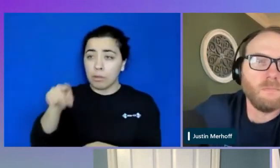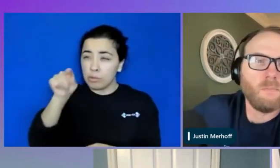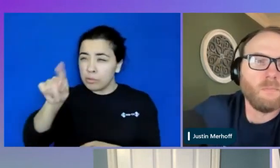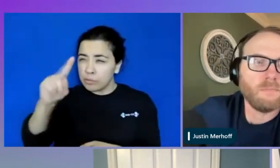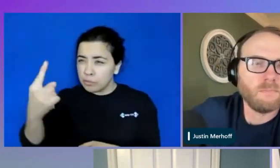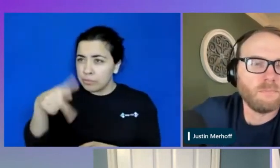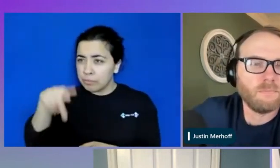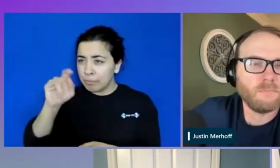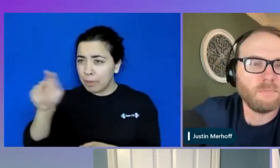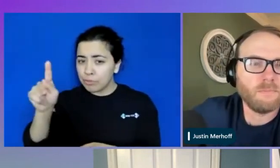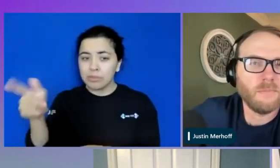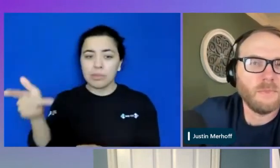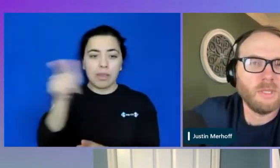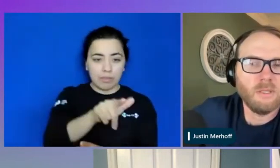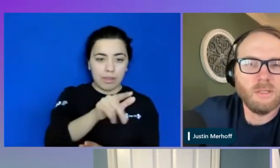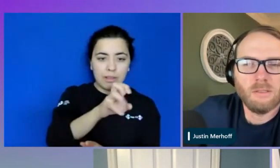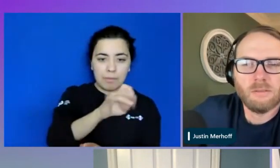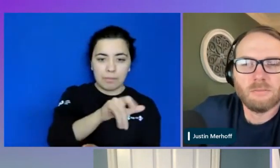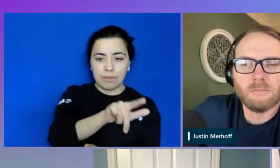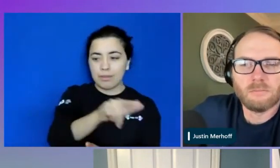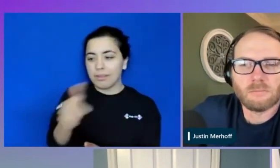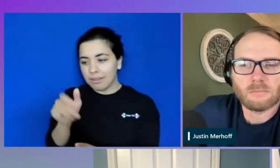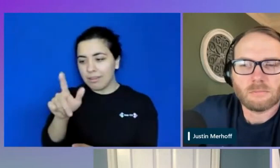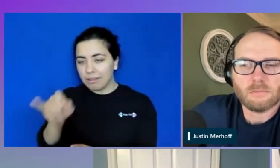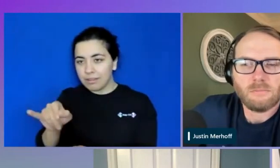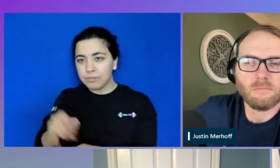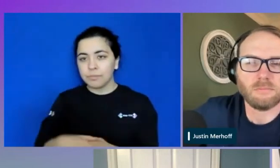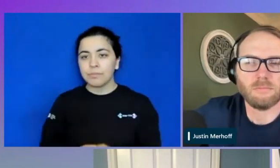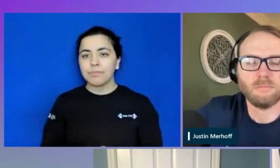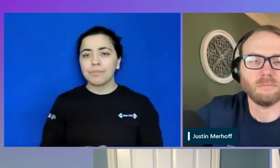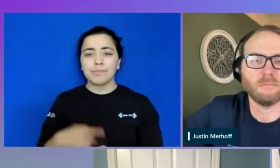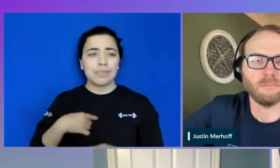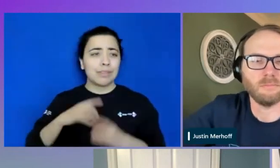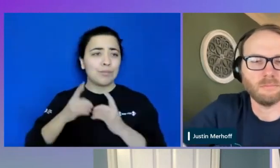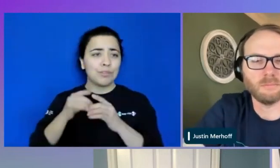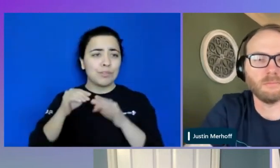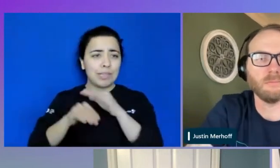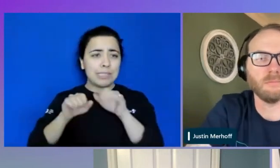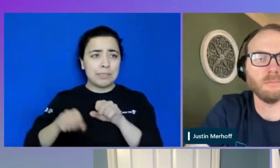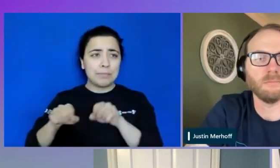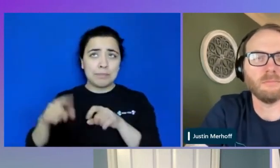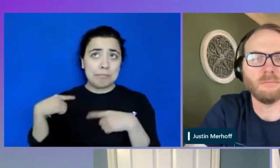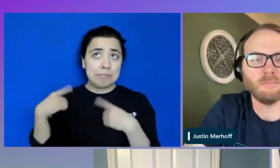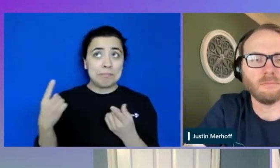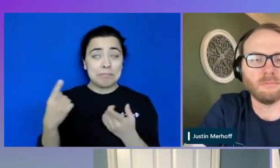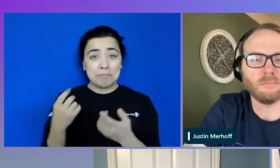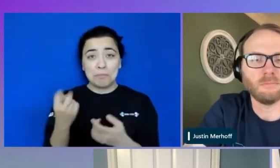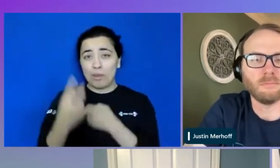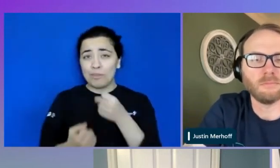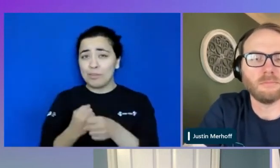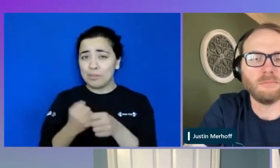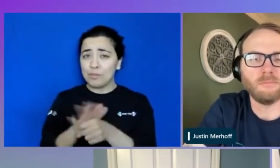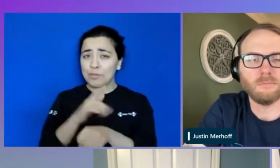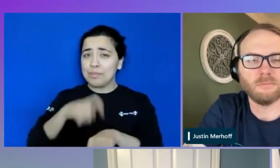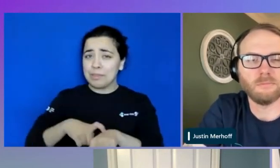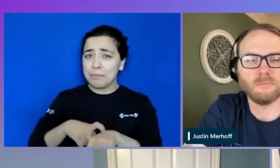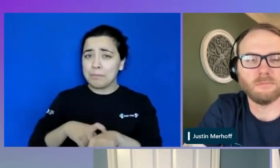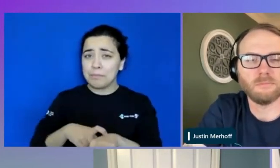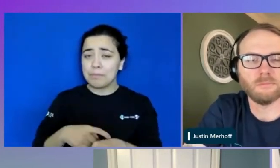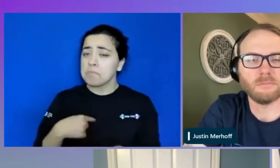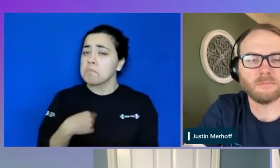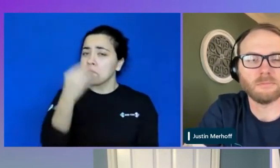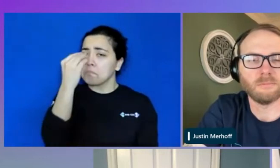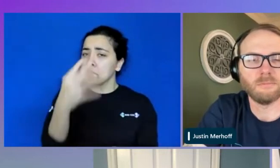So, like I said, I've been doing digital accessibility for about 12 years now, full time. And I can tell you